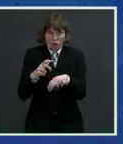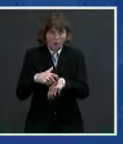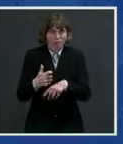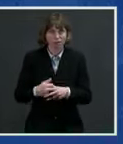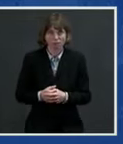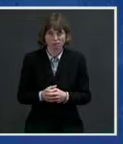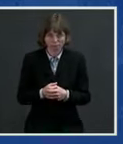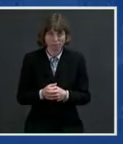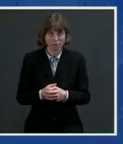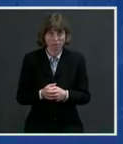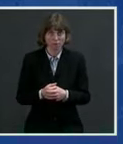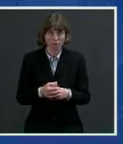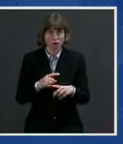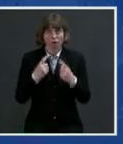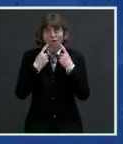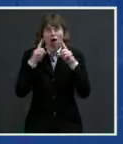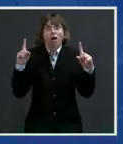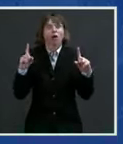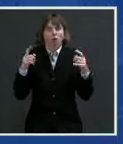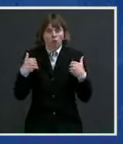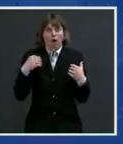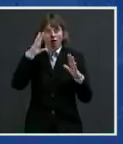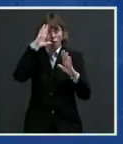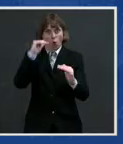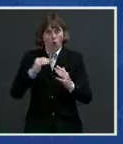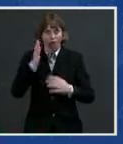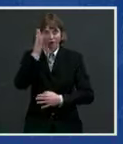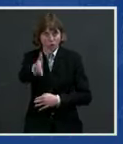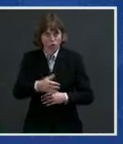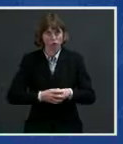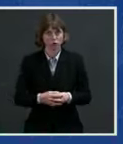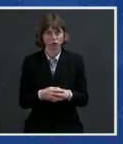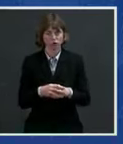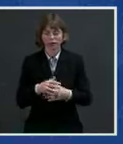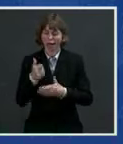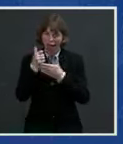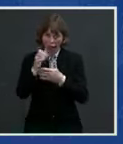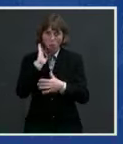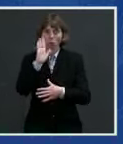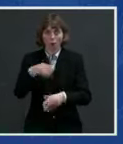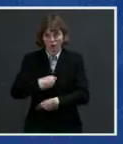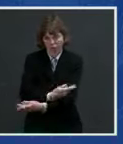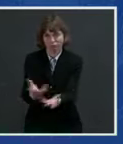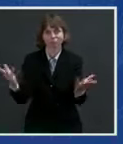hope is on the horizon and help is on the way.